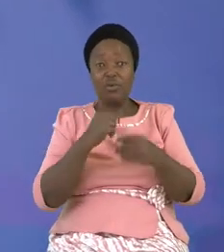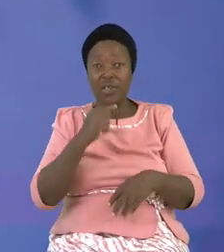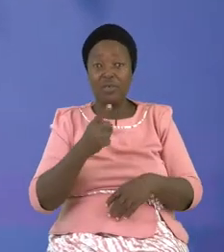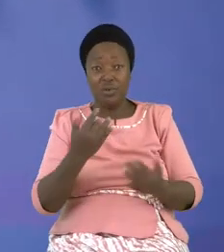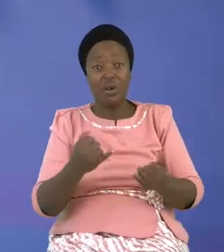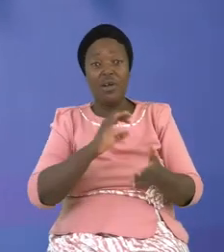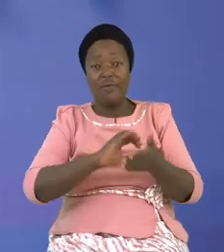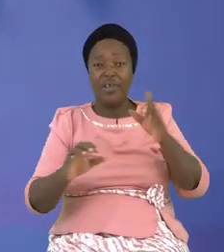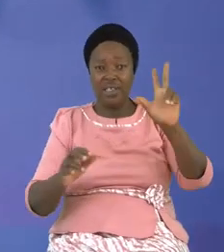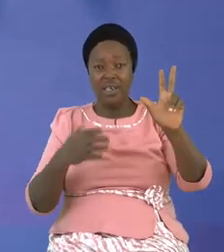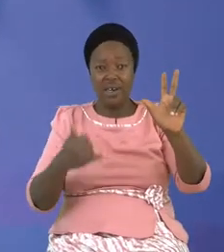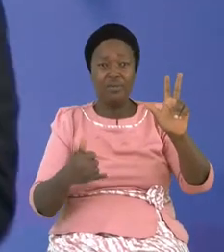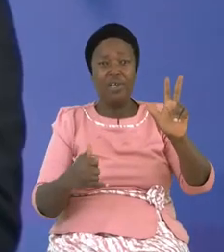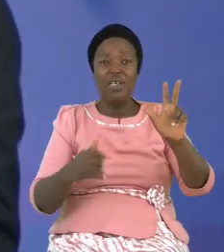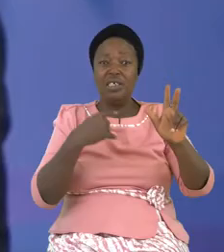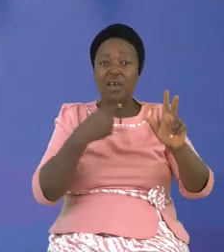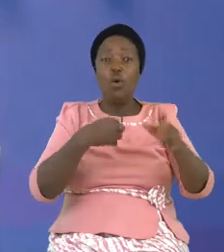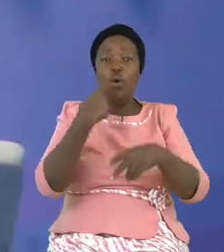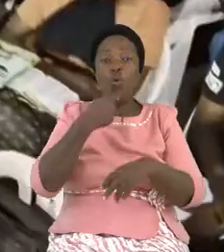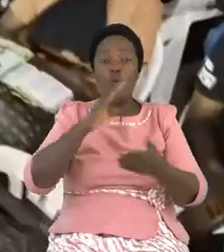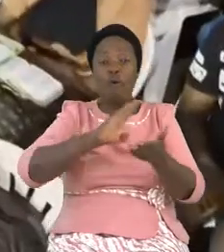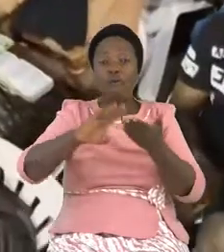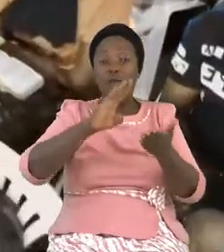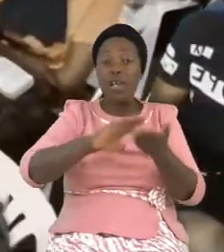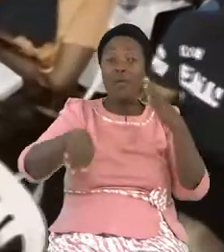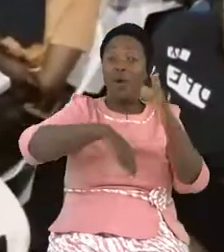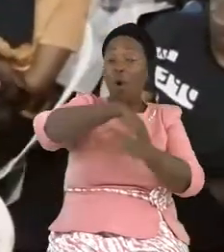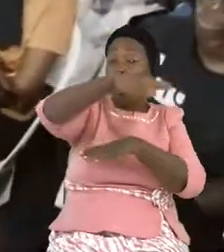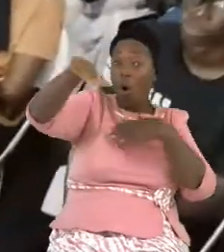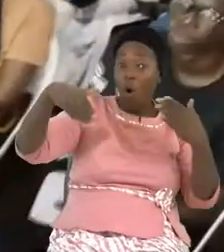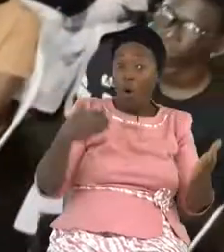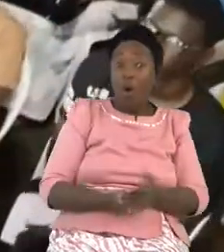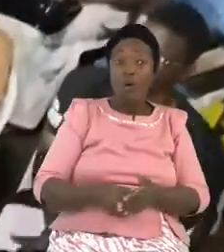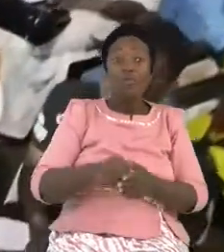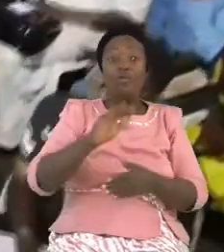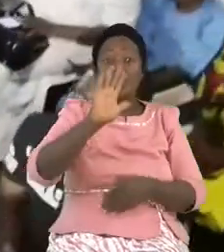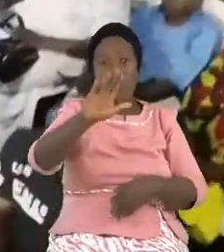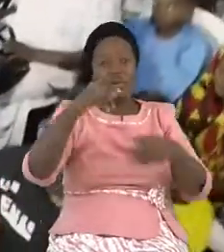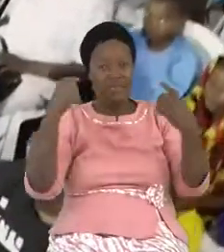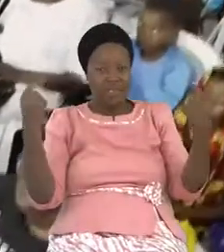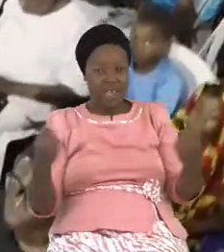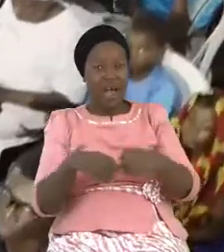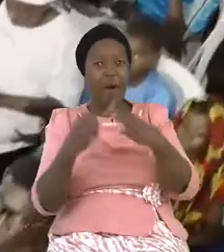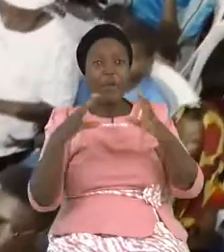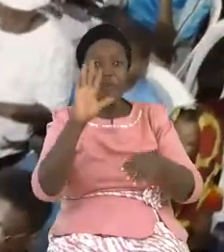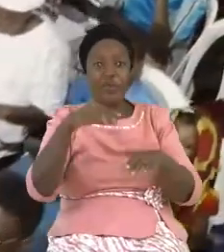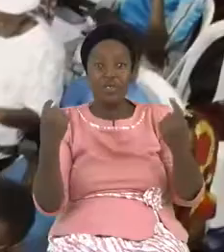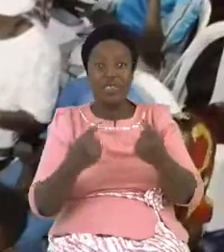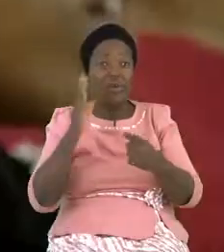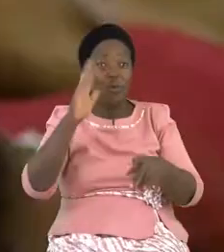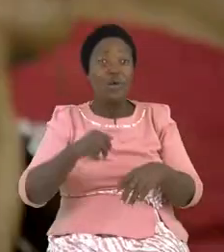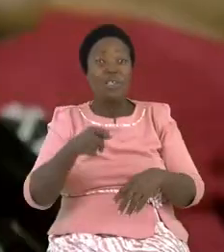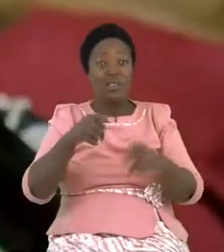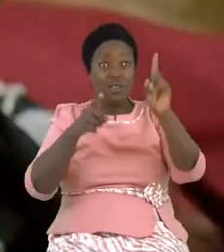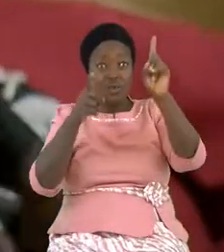3 there. It says, who forgiveth all thine iniquities? How many of your sins will he forgive?